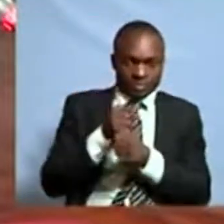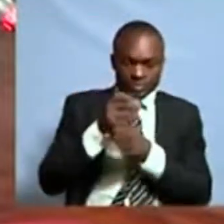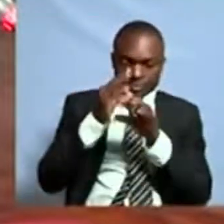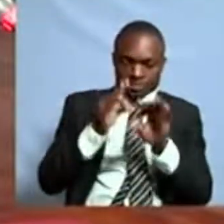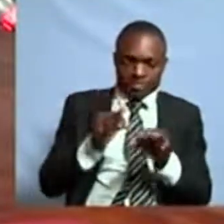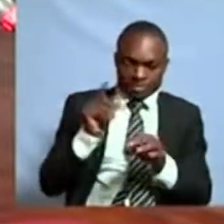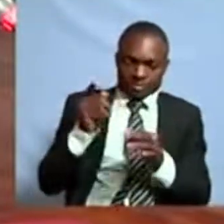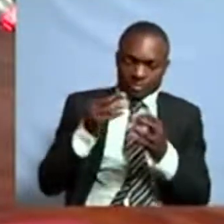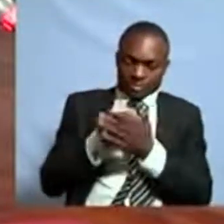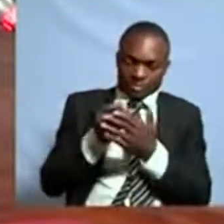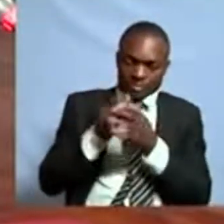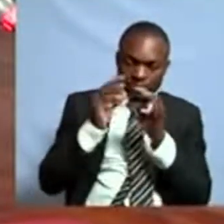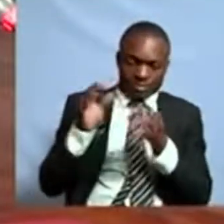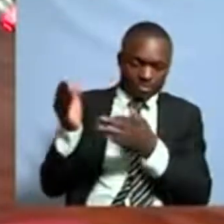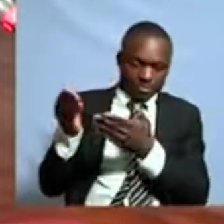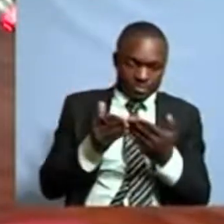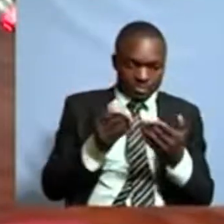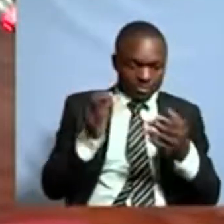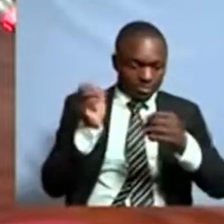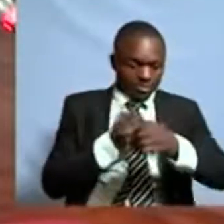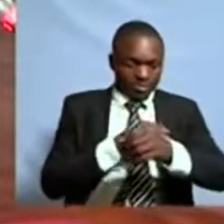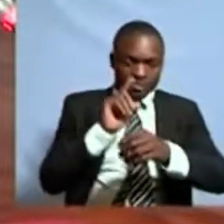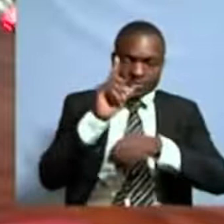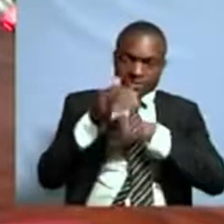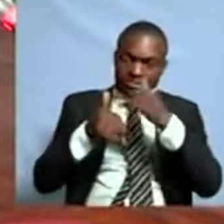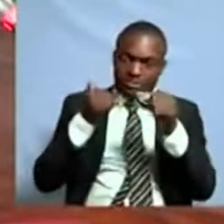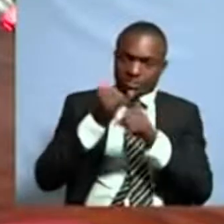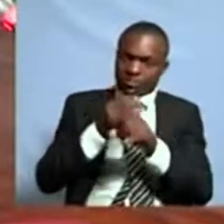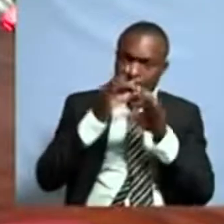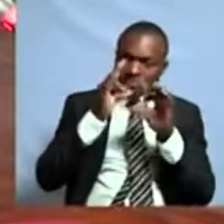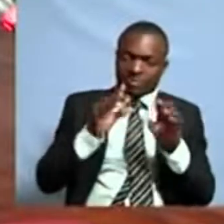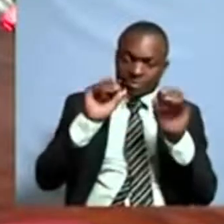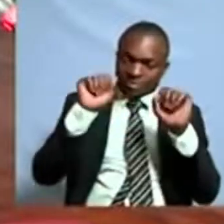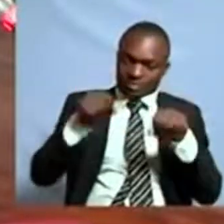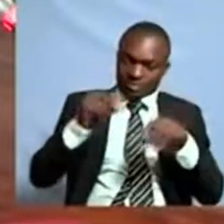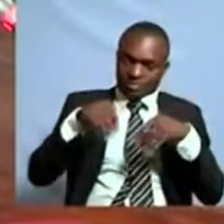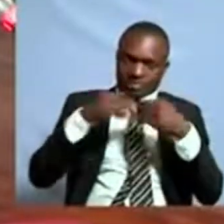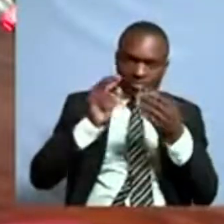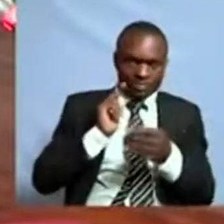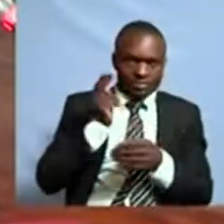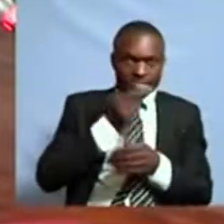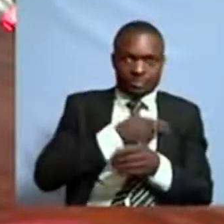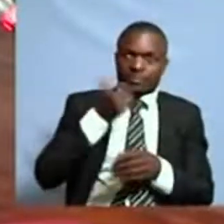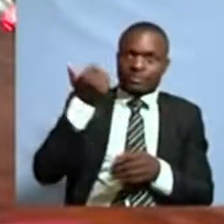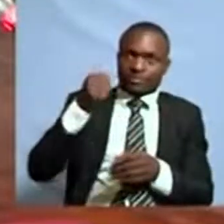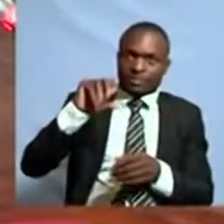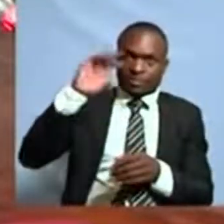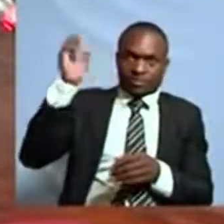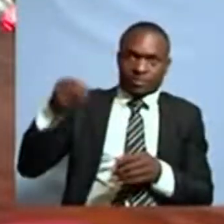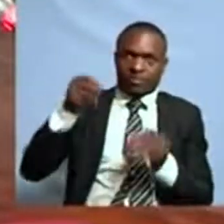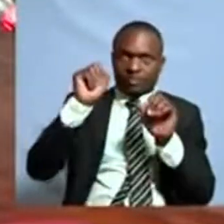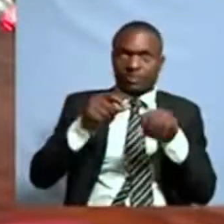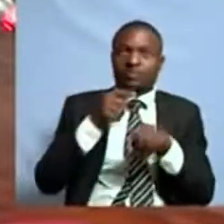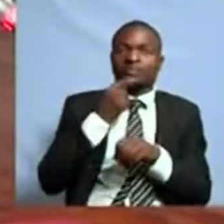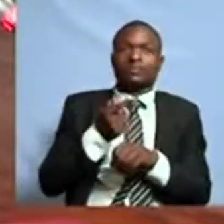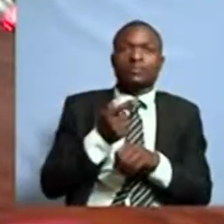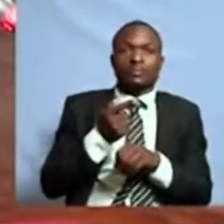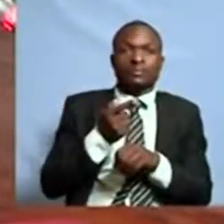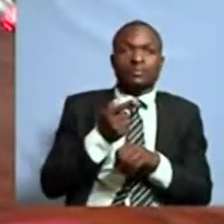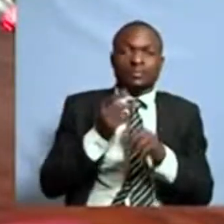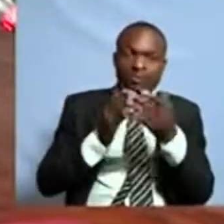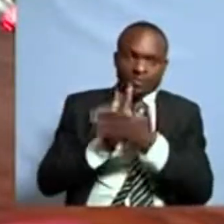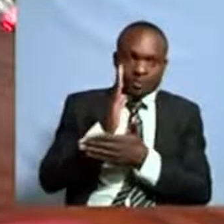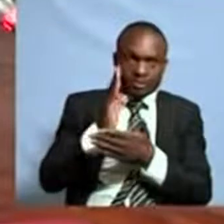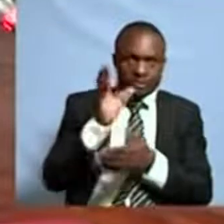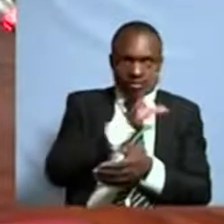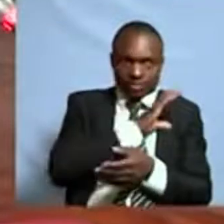they were invested for 1 year? So if it can give us a 10%, then we'll be saying it's in order for the